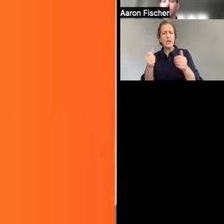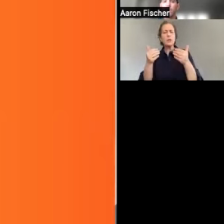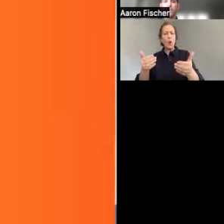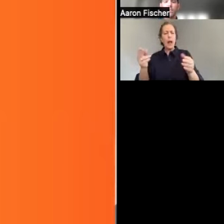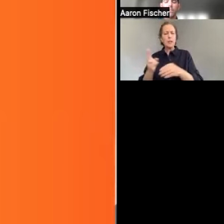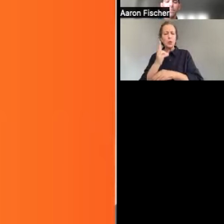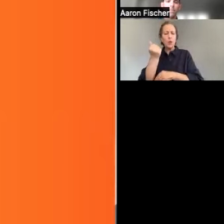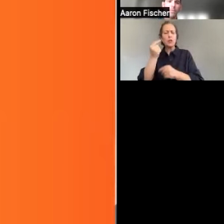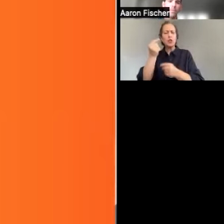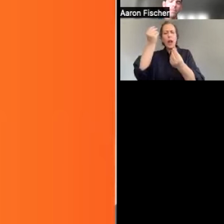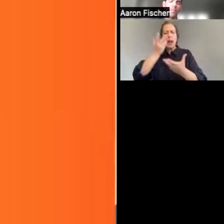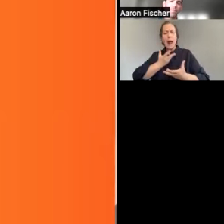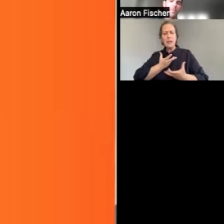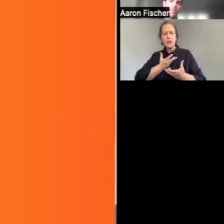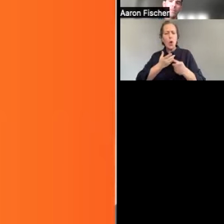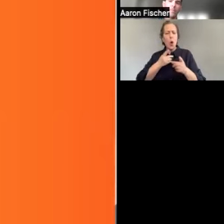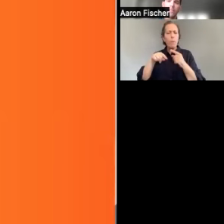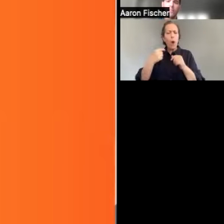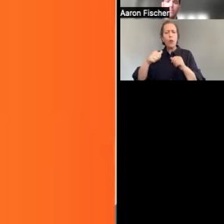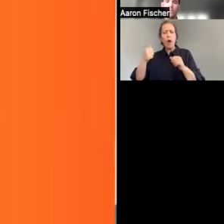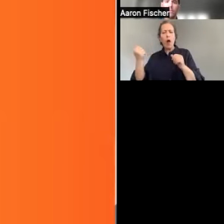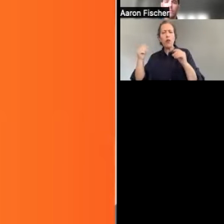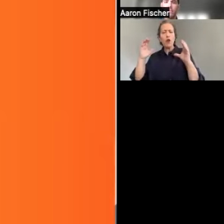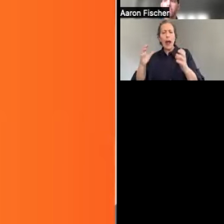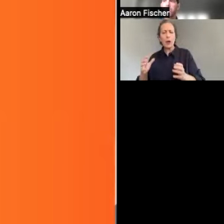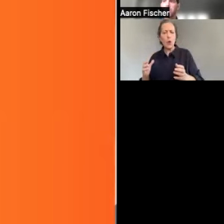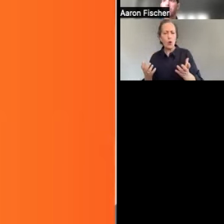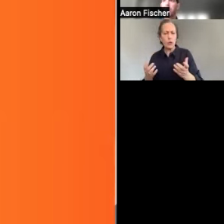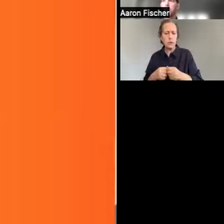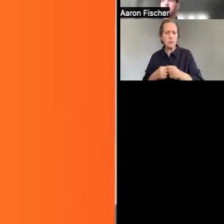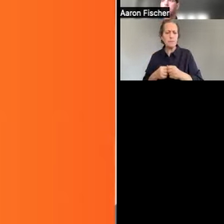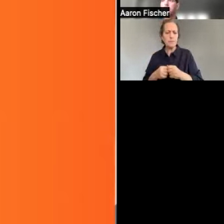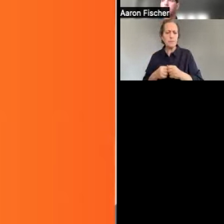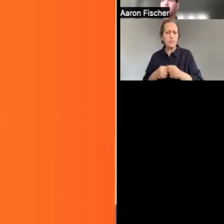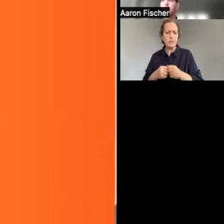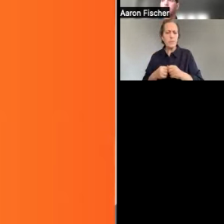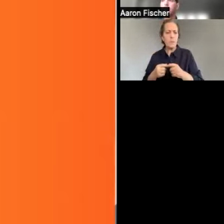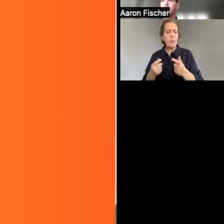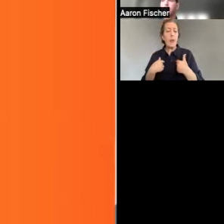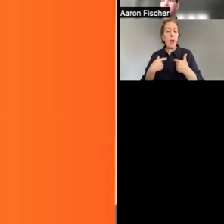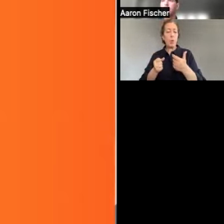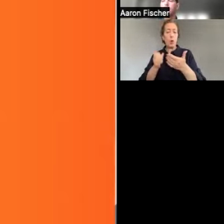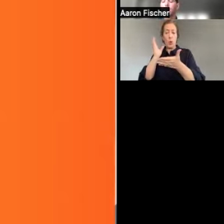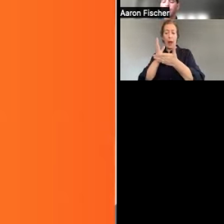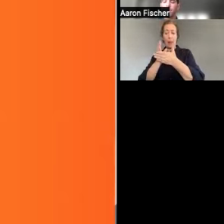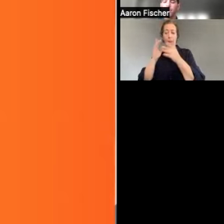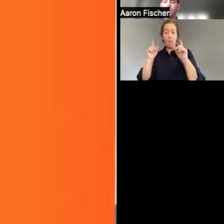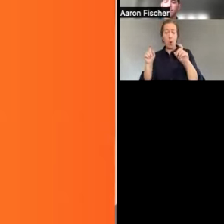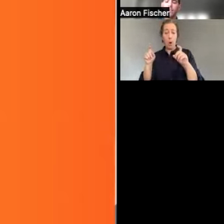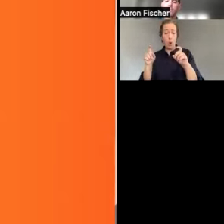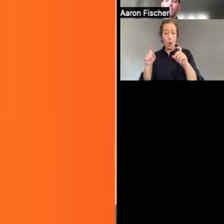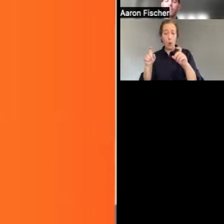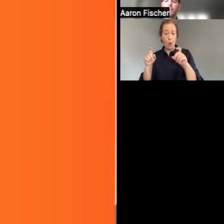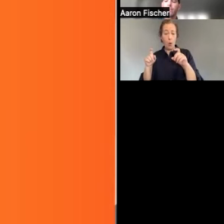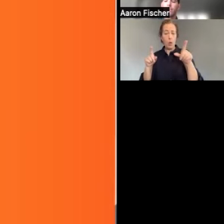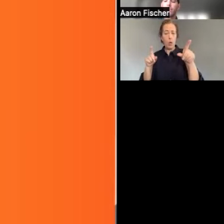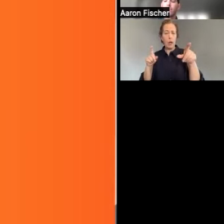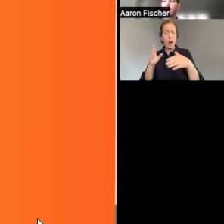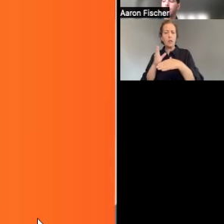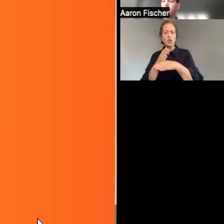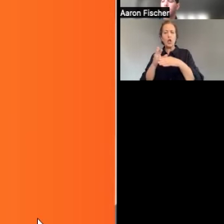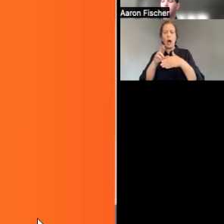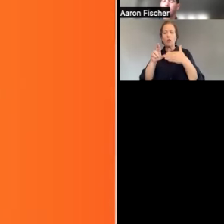us know if you filled out that other category, where are you from? I'm going to go ahead and end the poll, share those results so everyone can see